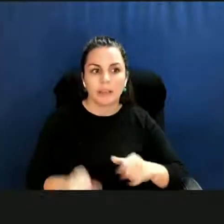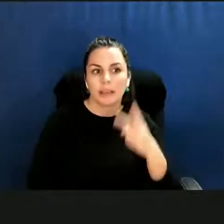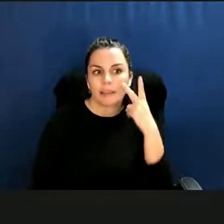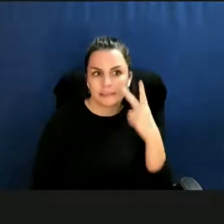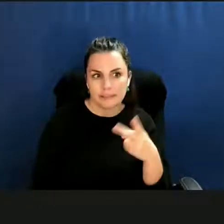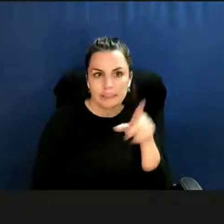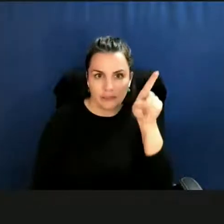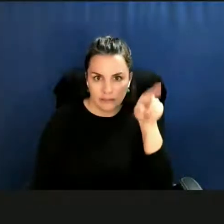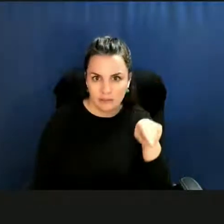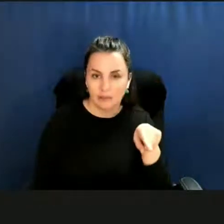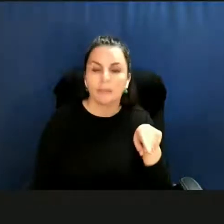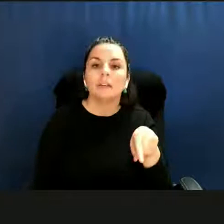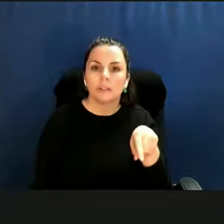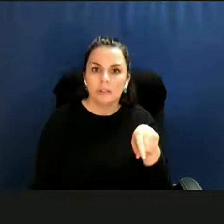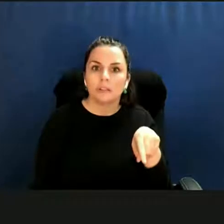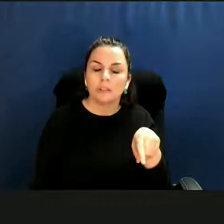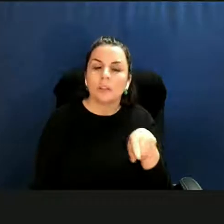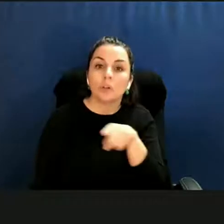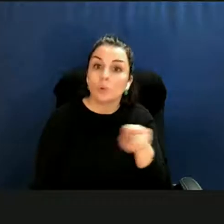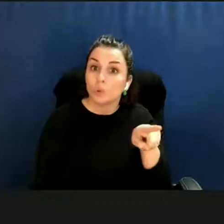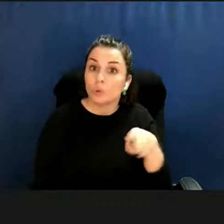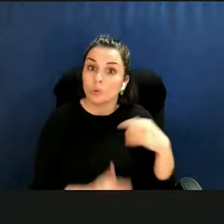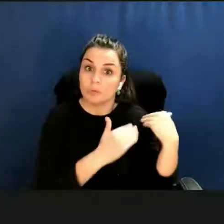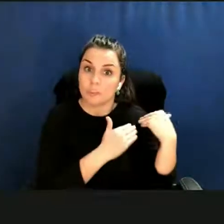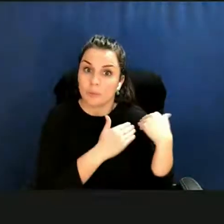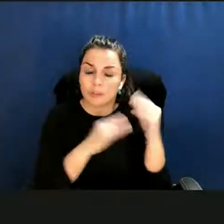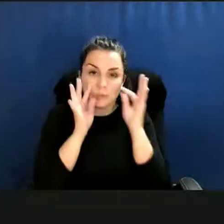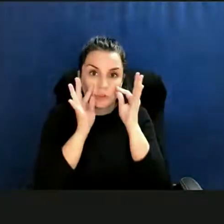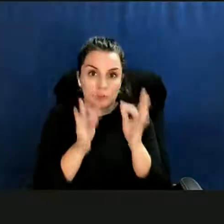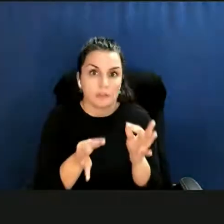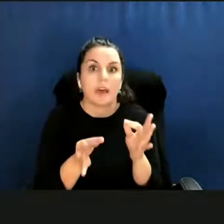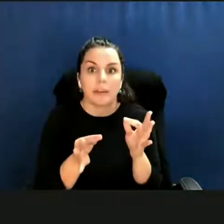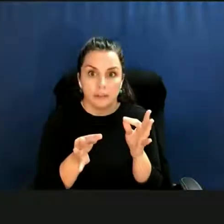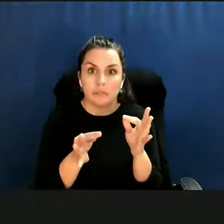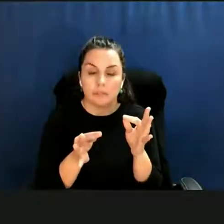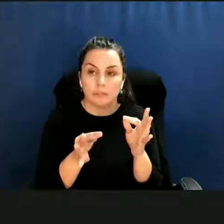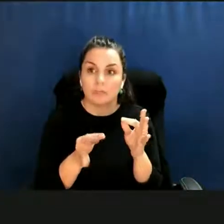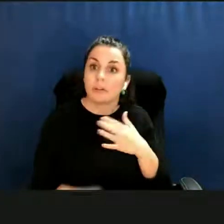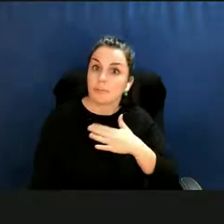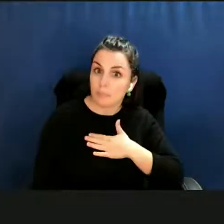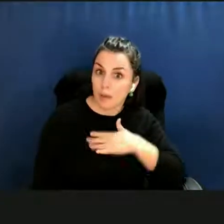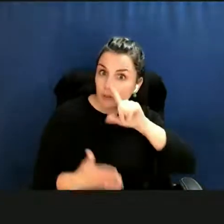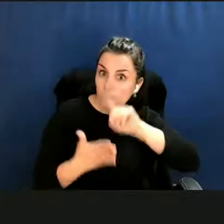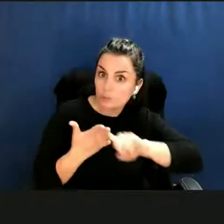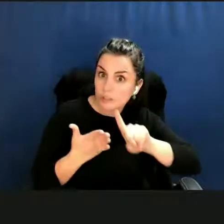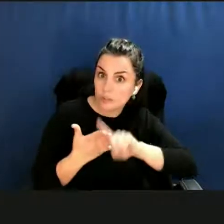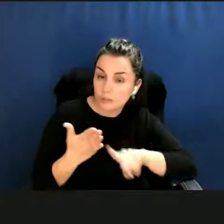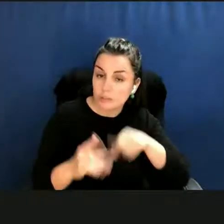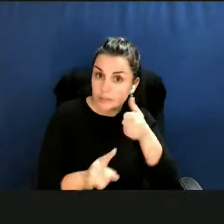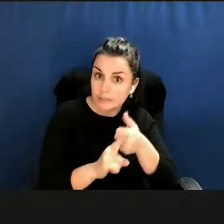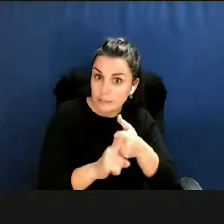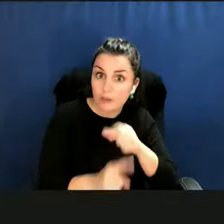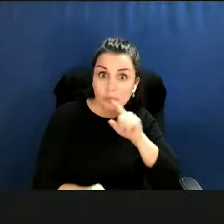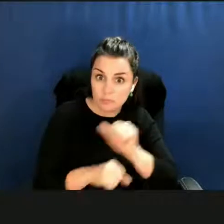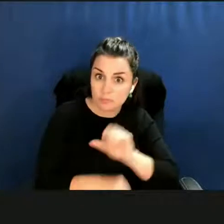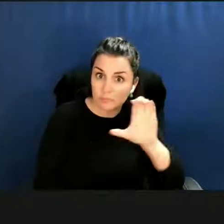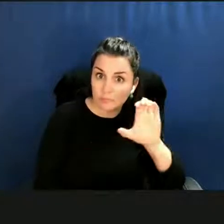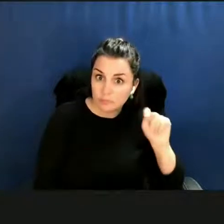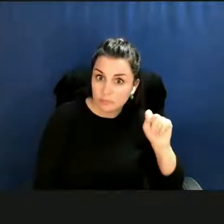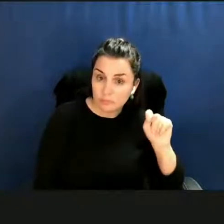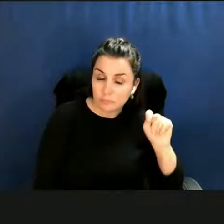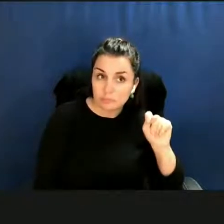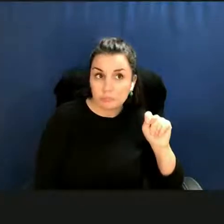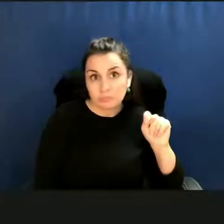slide, you need to decide or determine whether or not your research is a clinical trial to